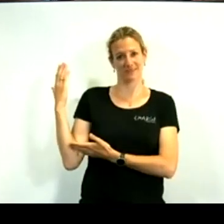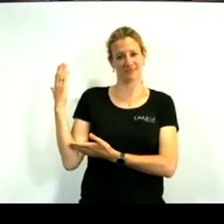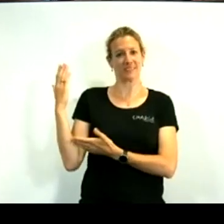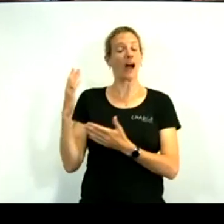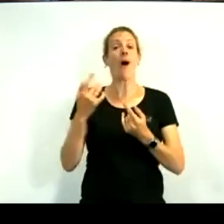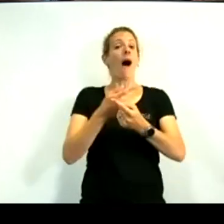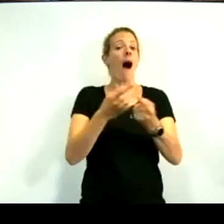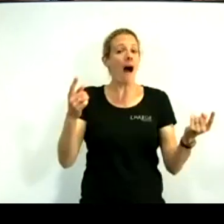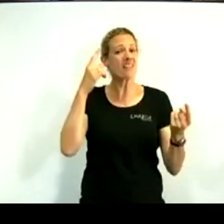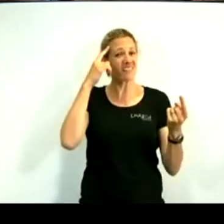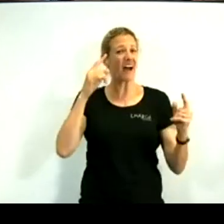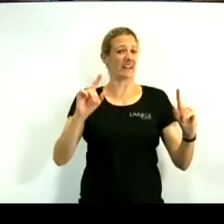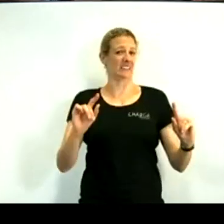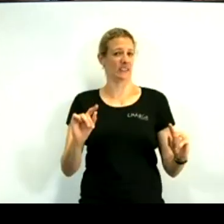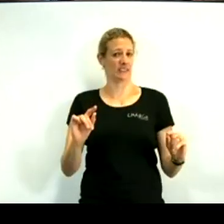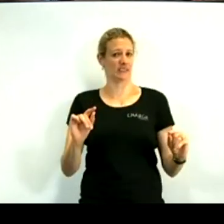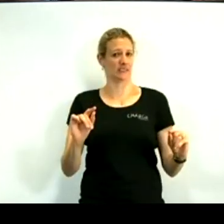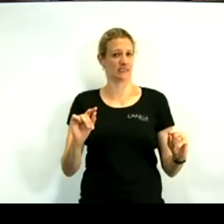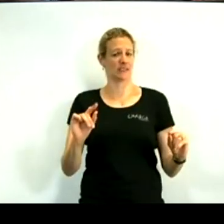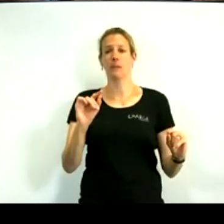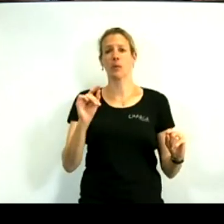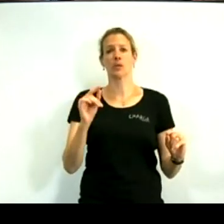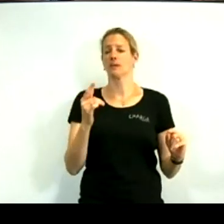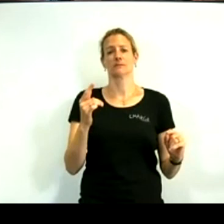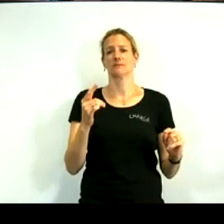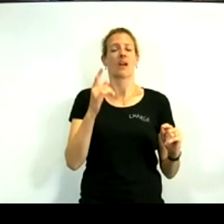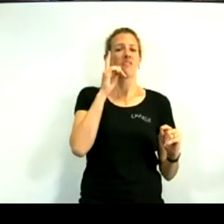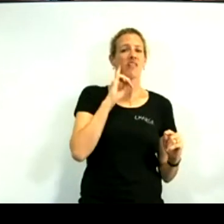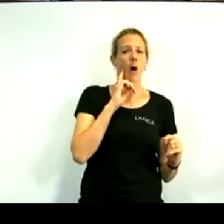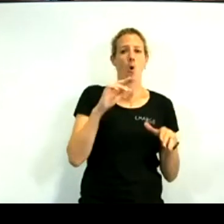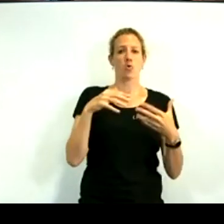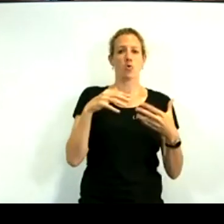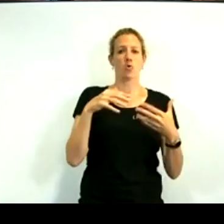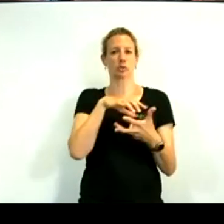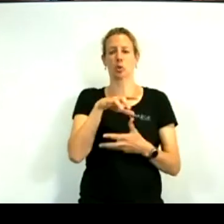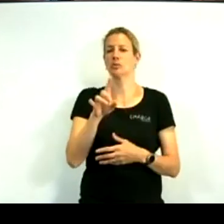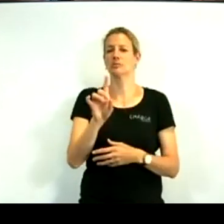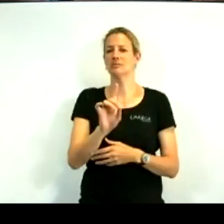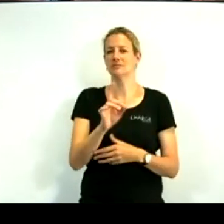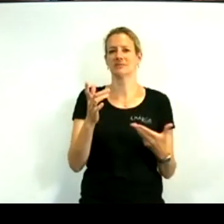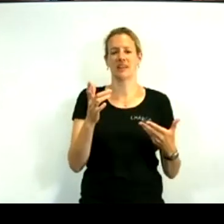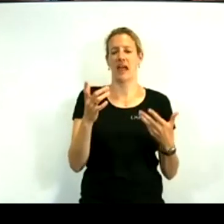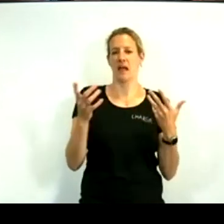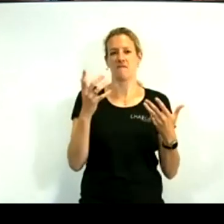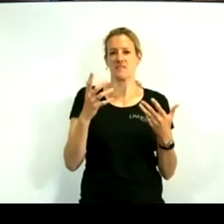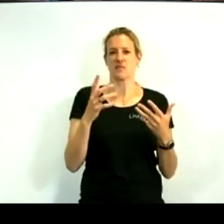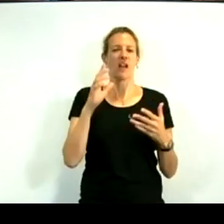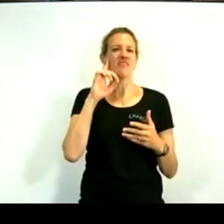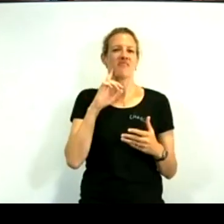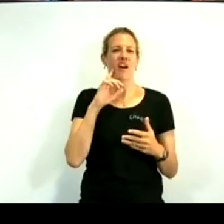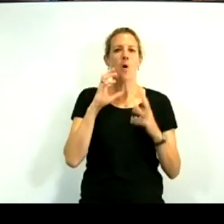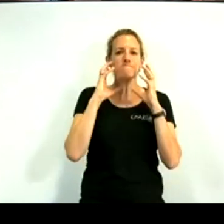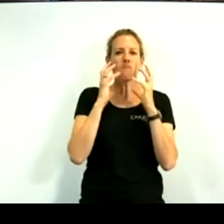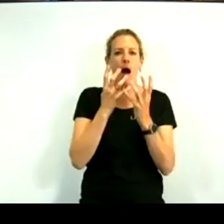a dog woman or a woman dog. I mean, it might be a female dog, but it's certainly quite separate from the